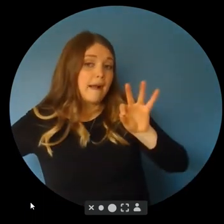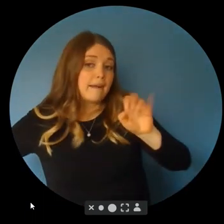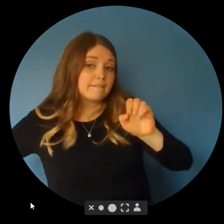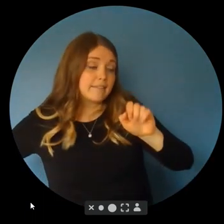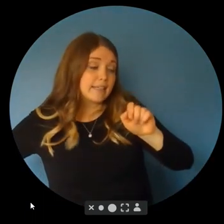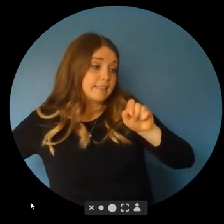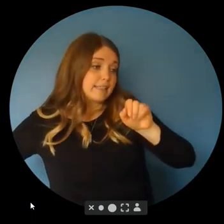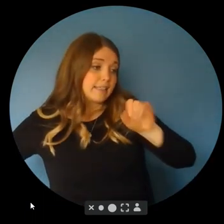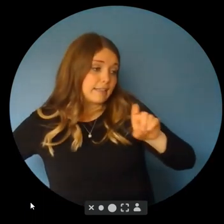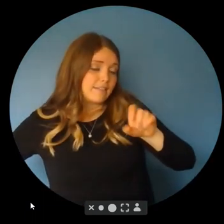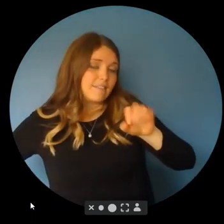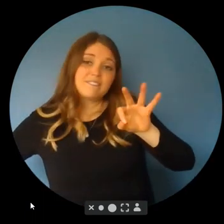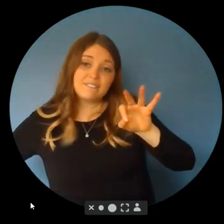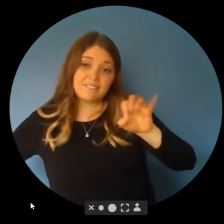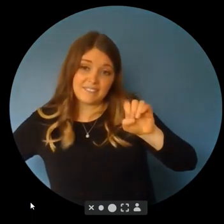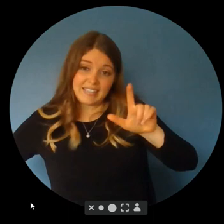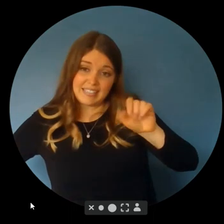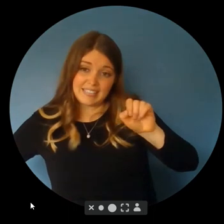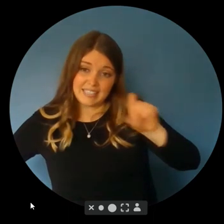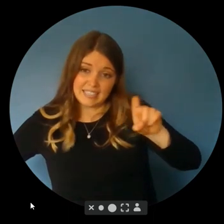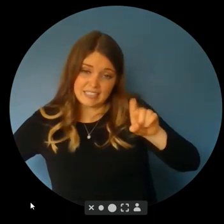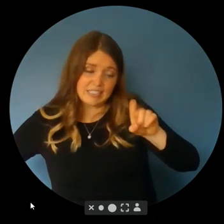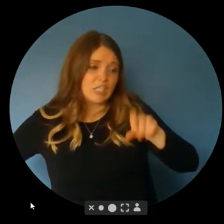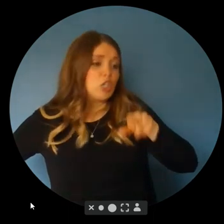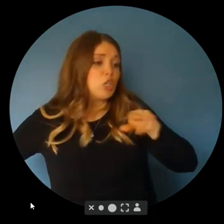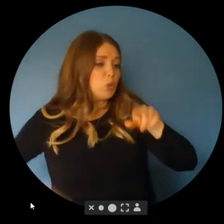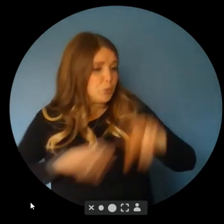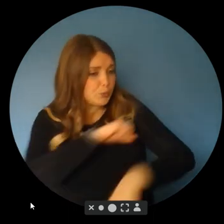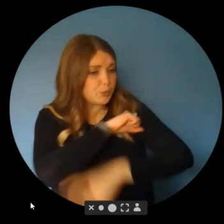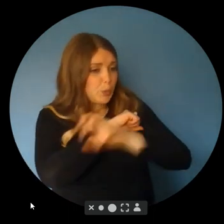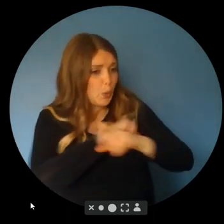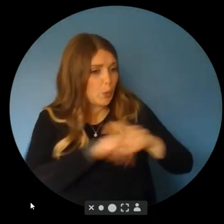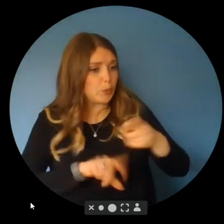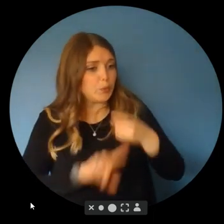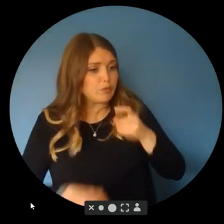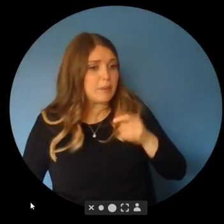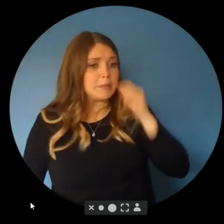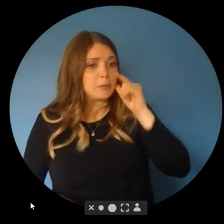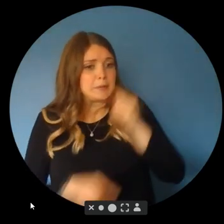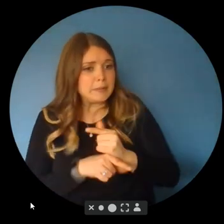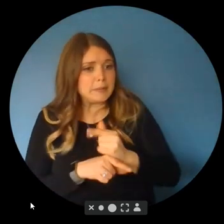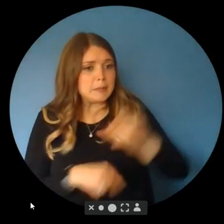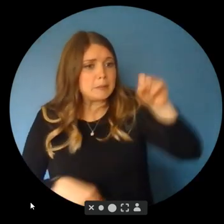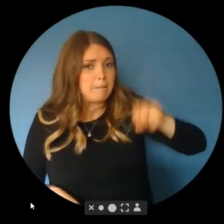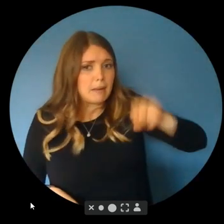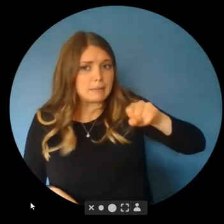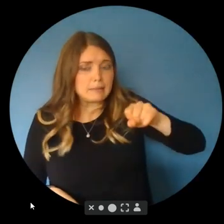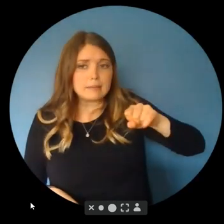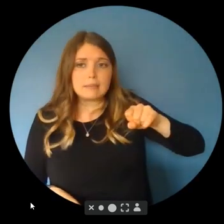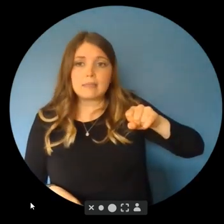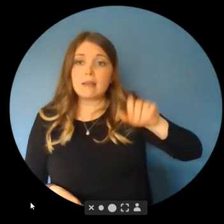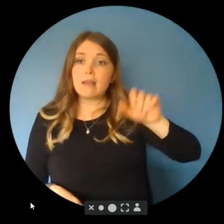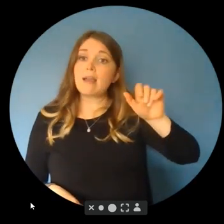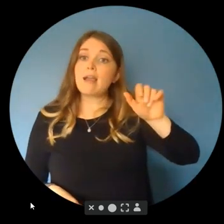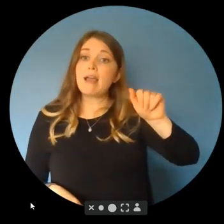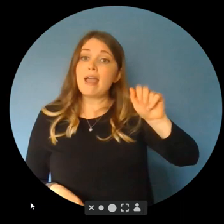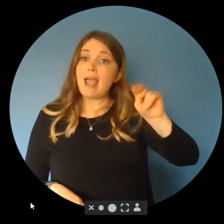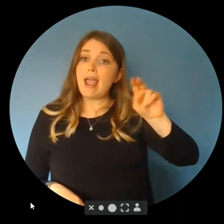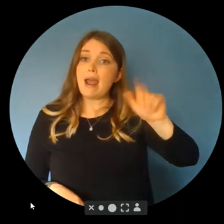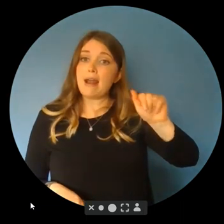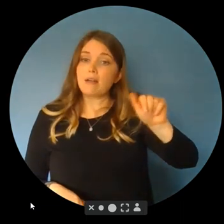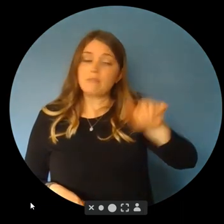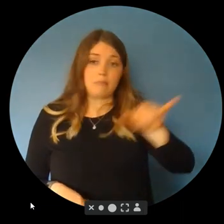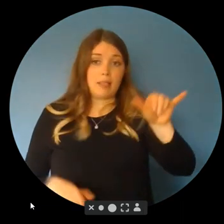your sister's bucket. Like everyone else, Anna has an invisible bucket, and when it's empty, she